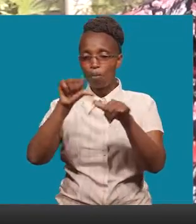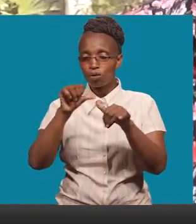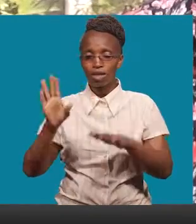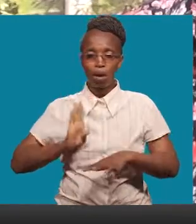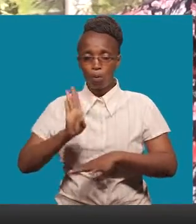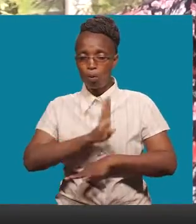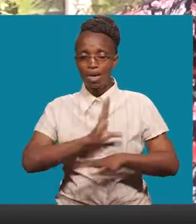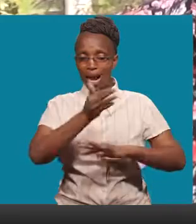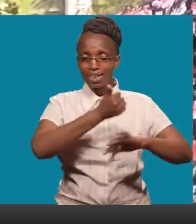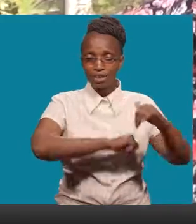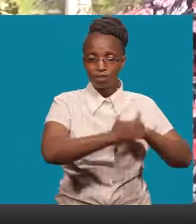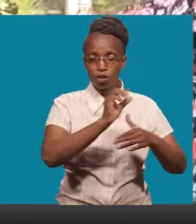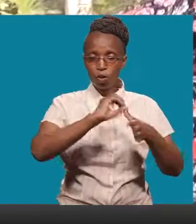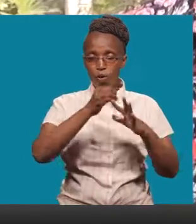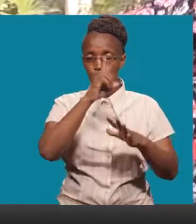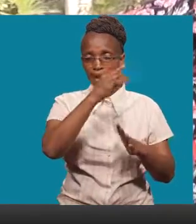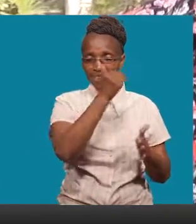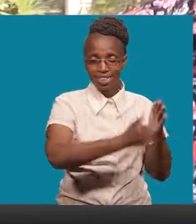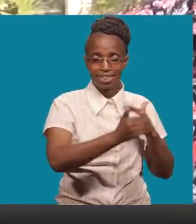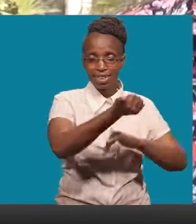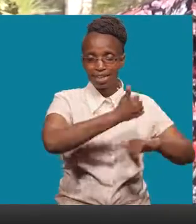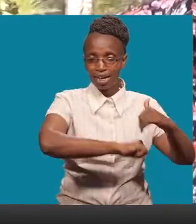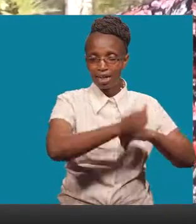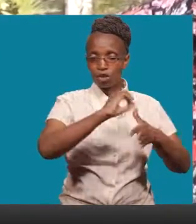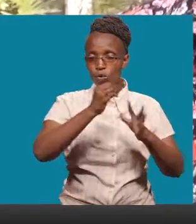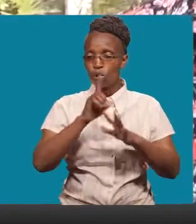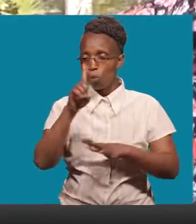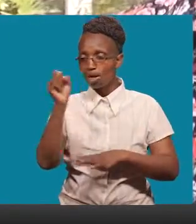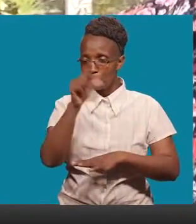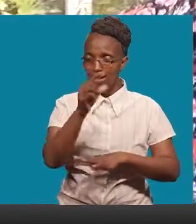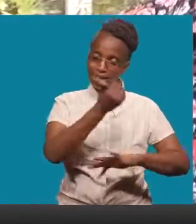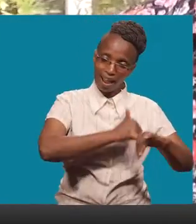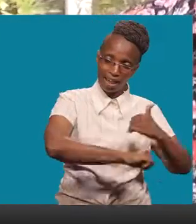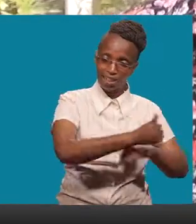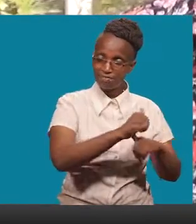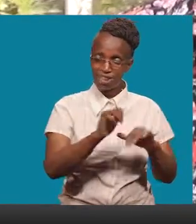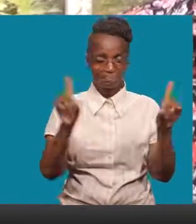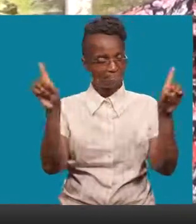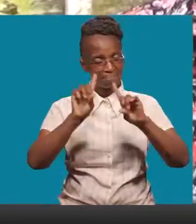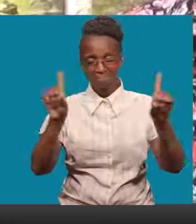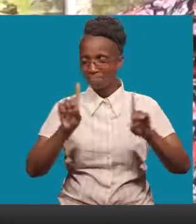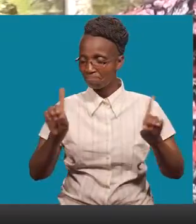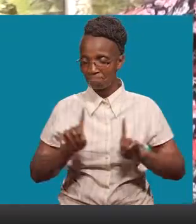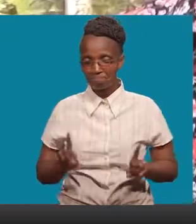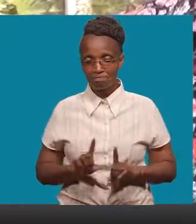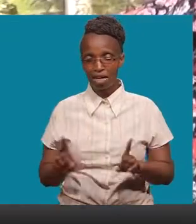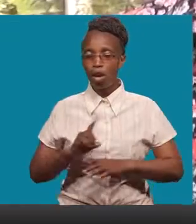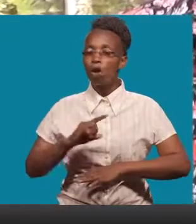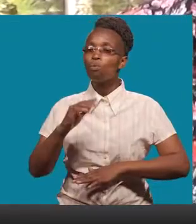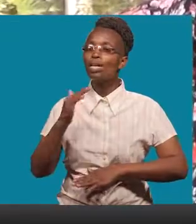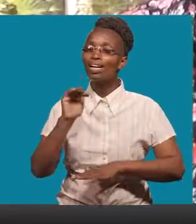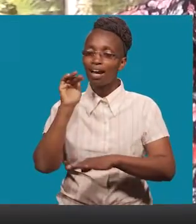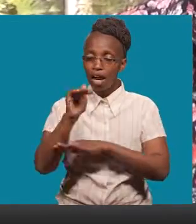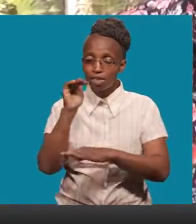activity. It's not a one-sided activity. And it's not a one-man's activity. We are calling